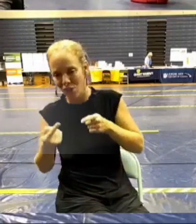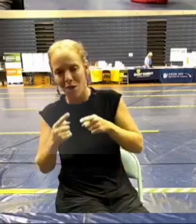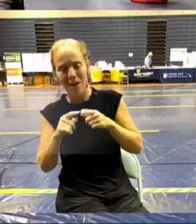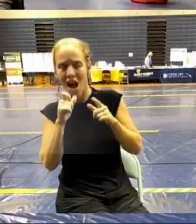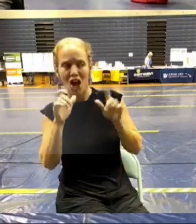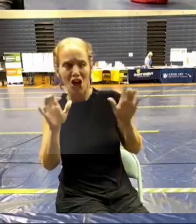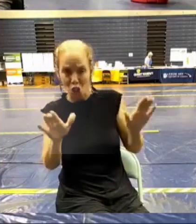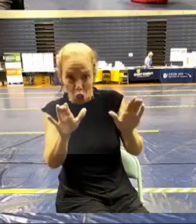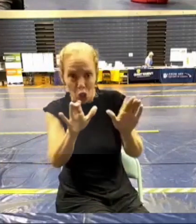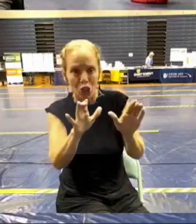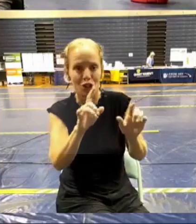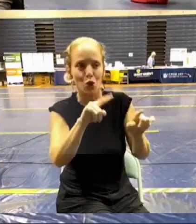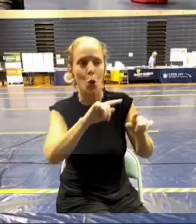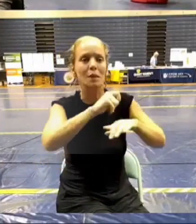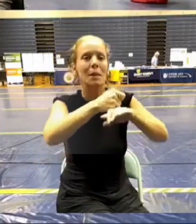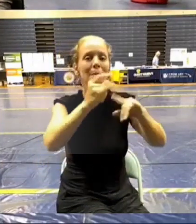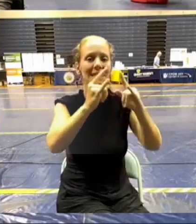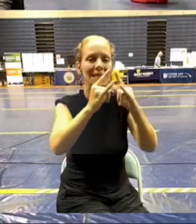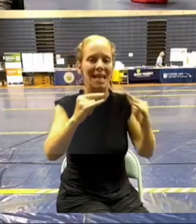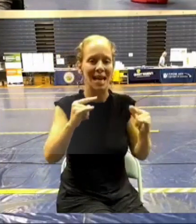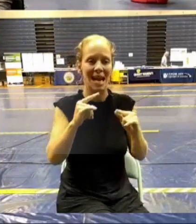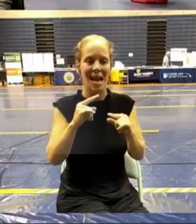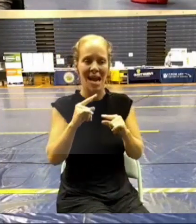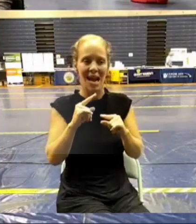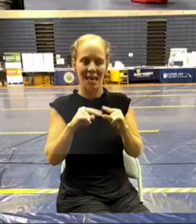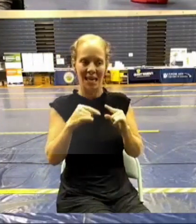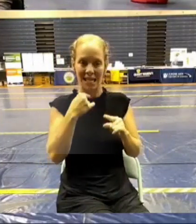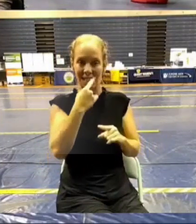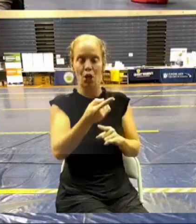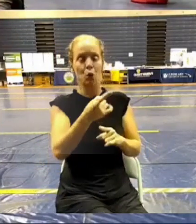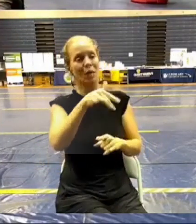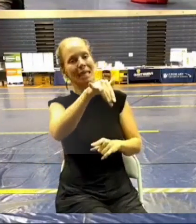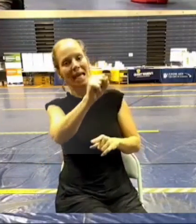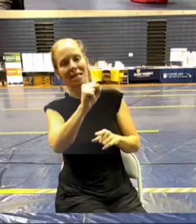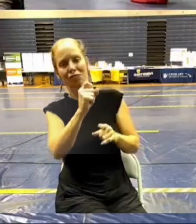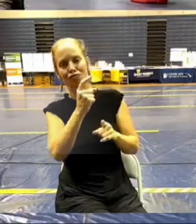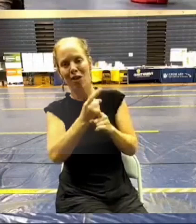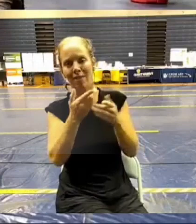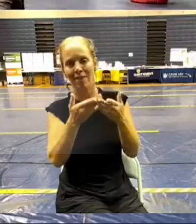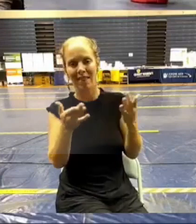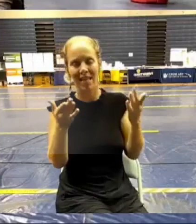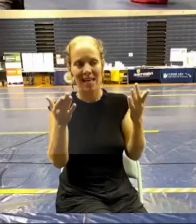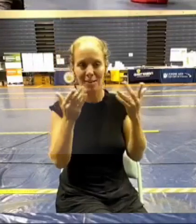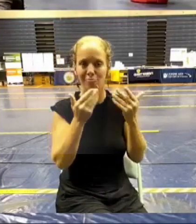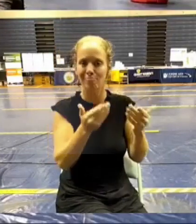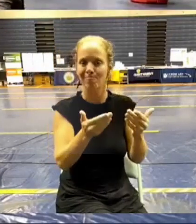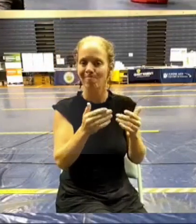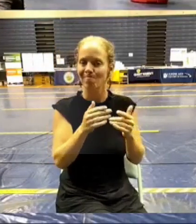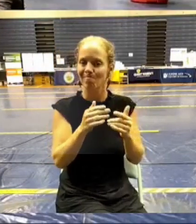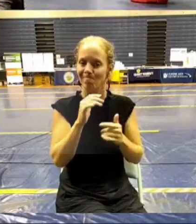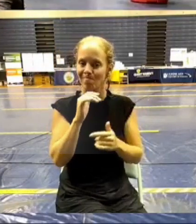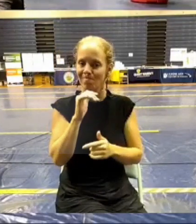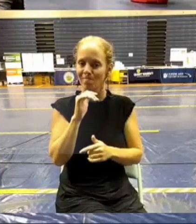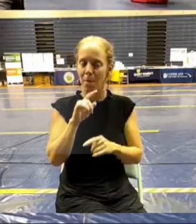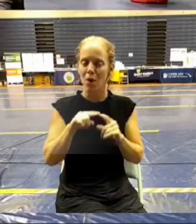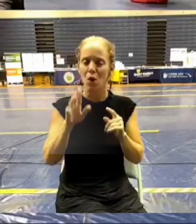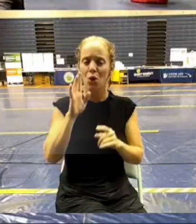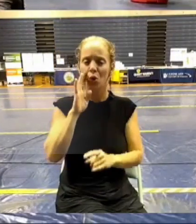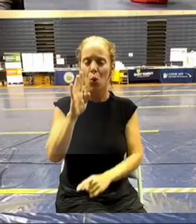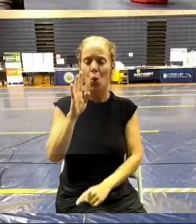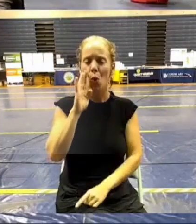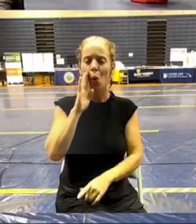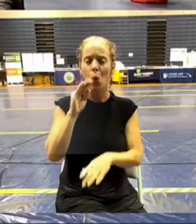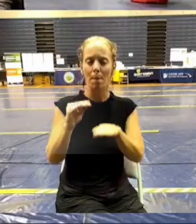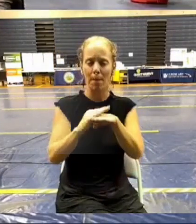But we're not encouraging that. We wouldn't, you know, we can't say that that's the right thing to do. And you know, if you're coming across from